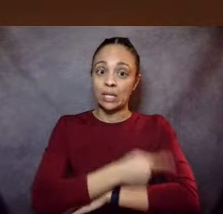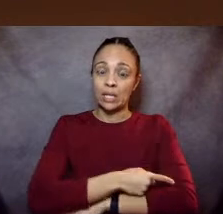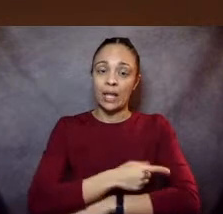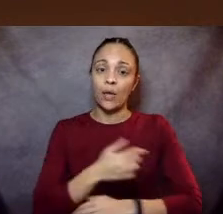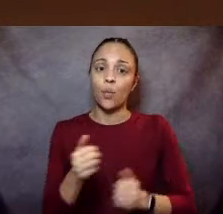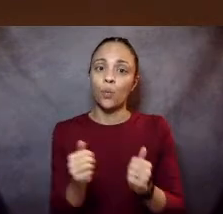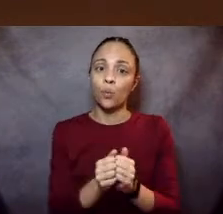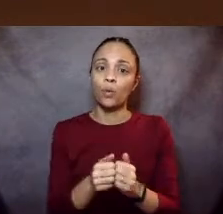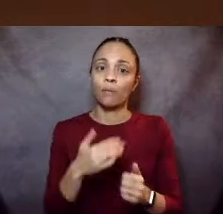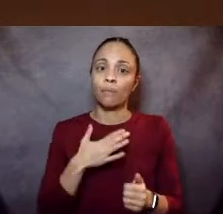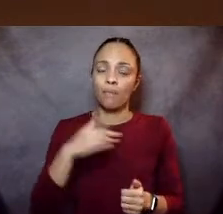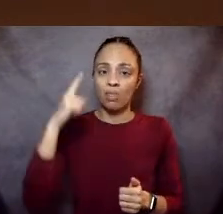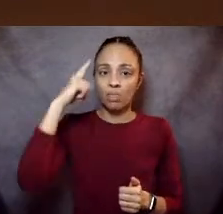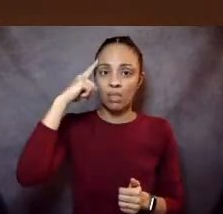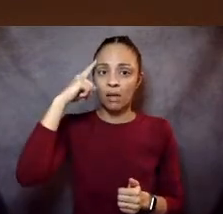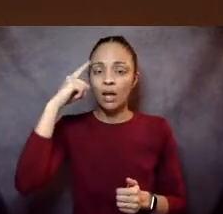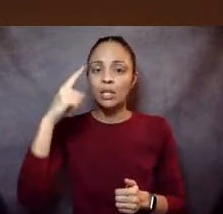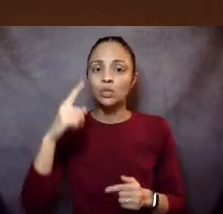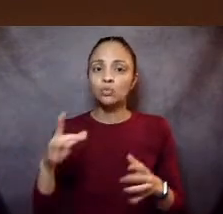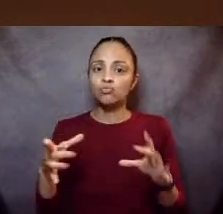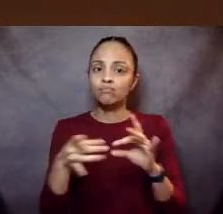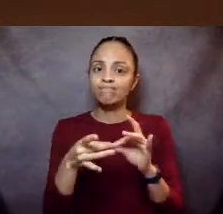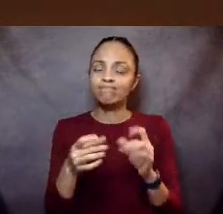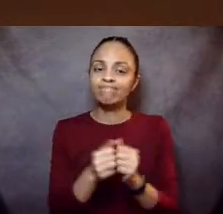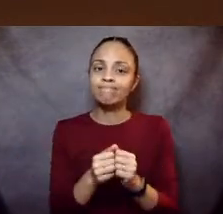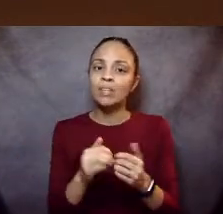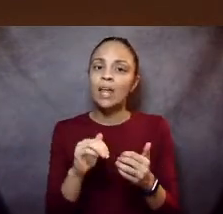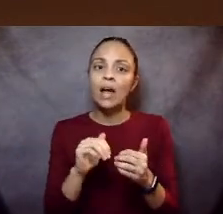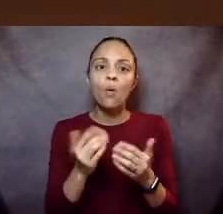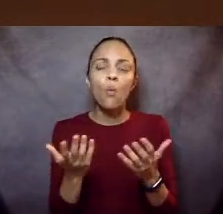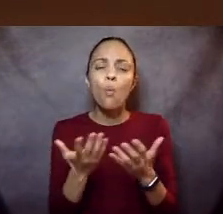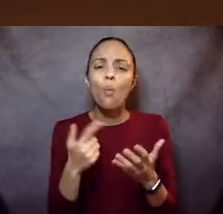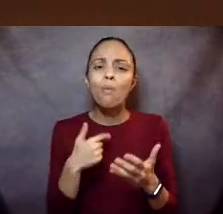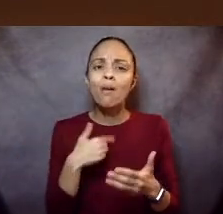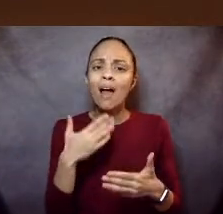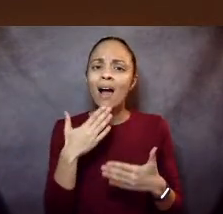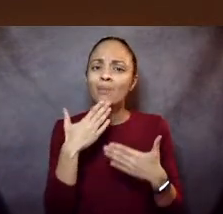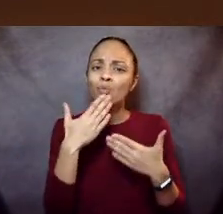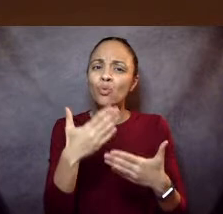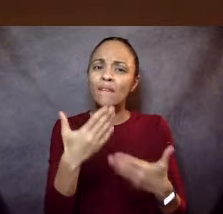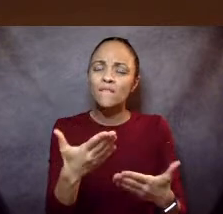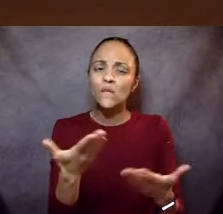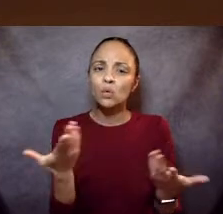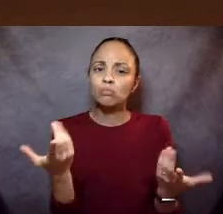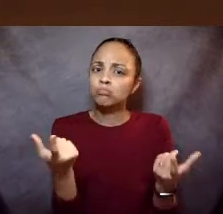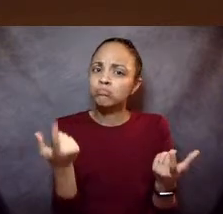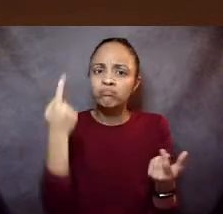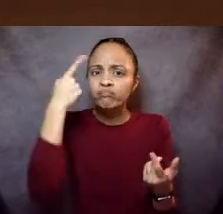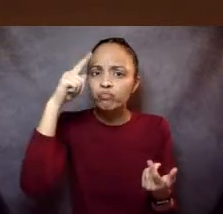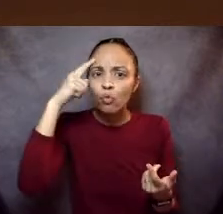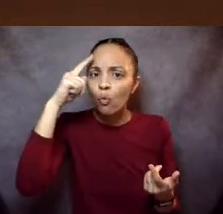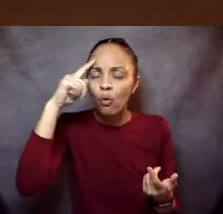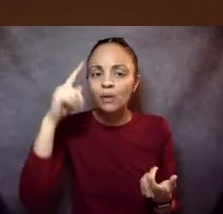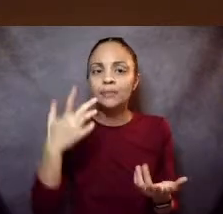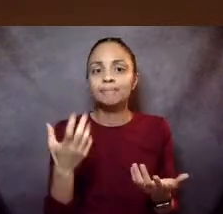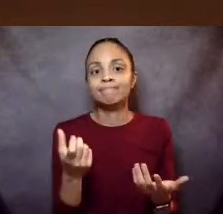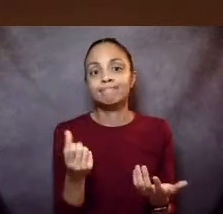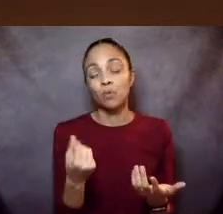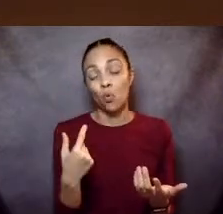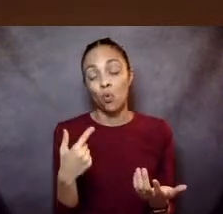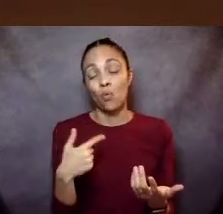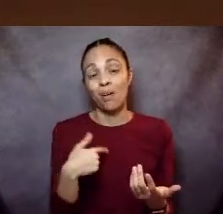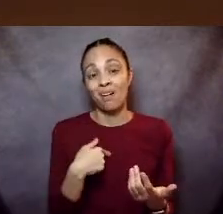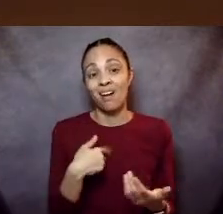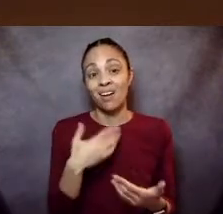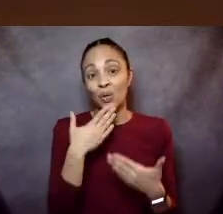gratitude. What are the things that I'm grateful for? And I'm grateful for my family,